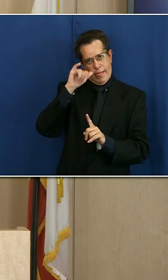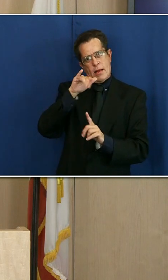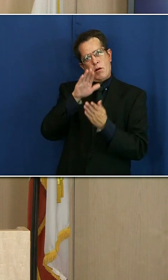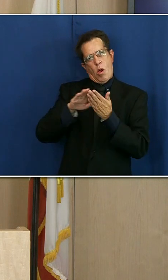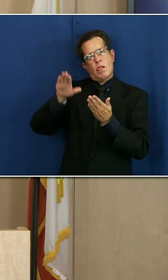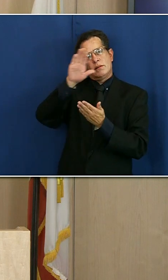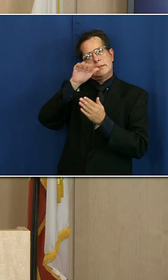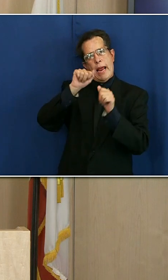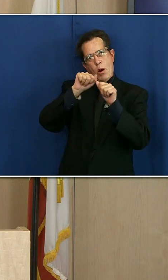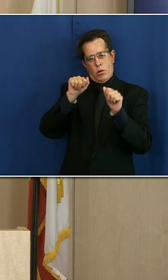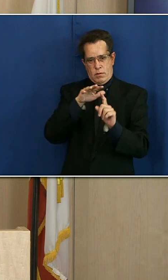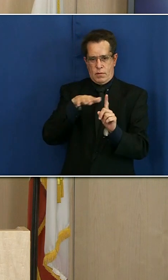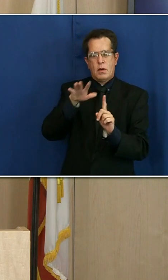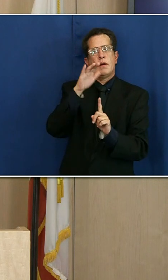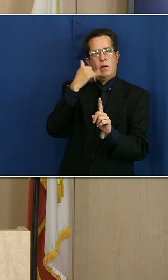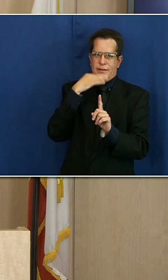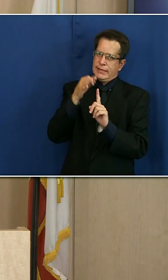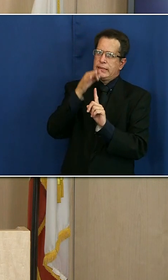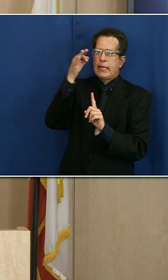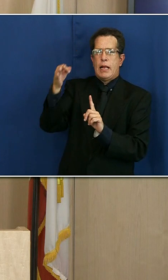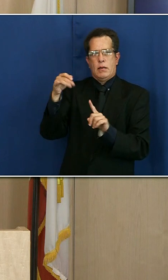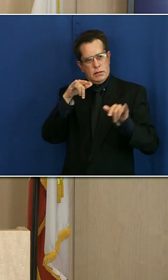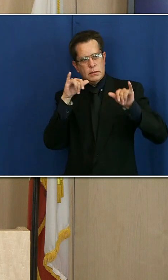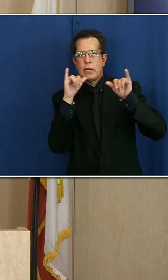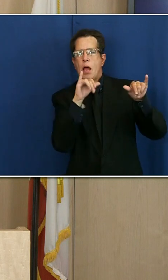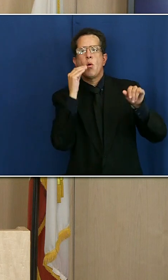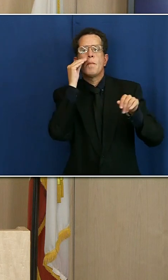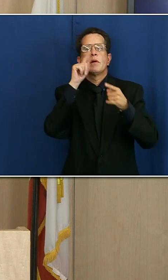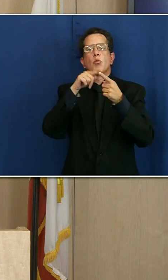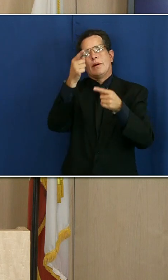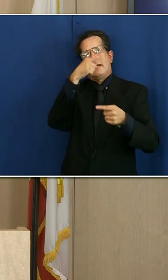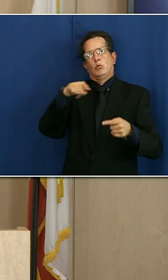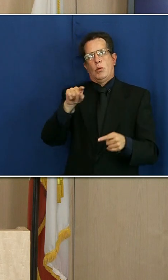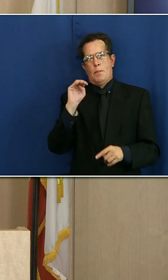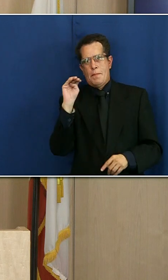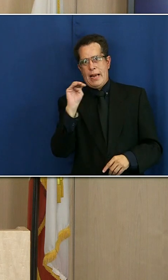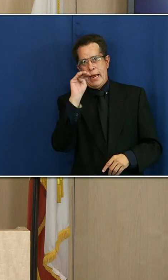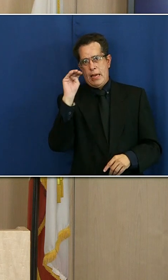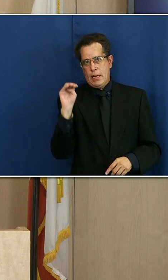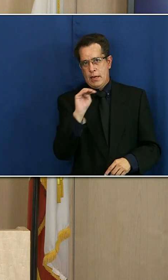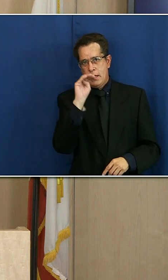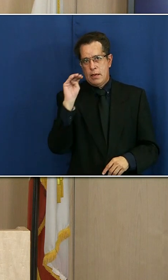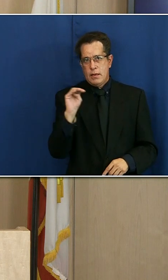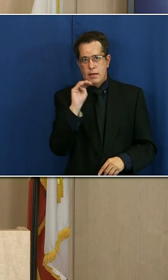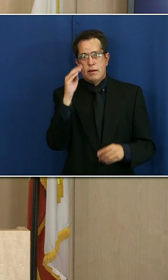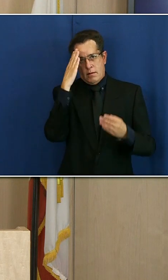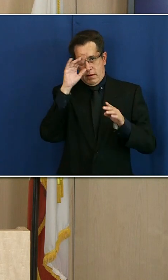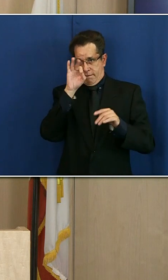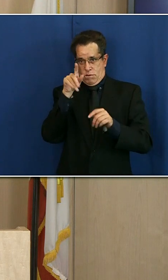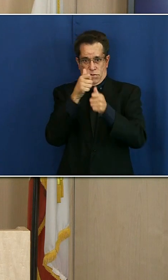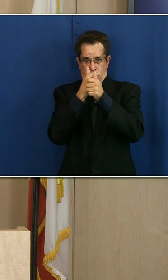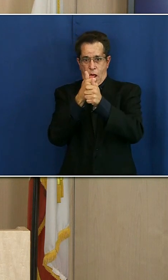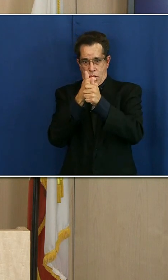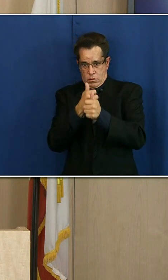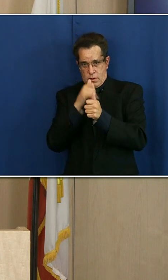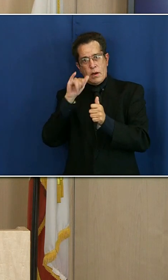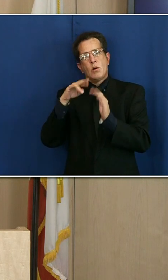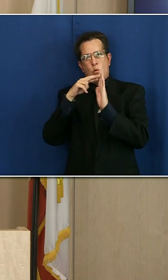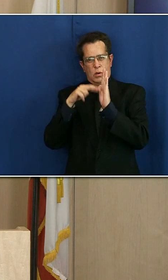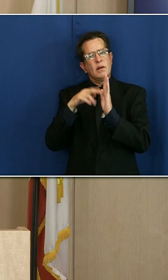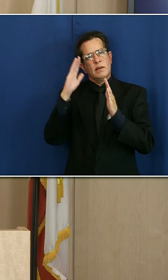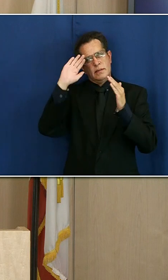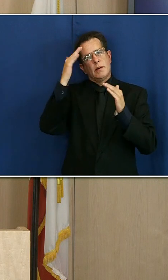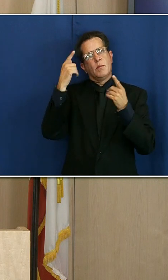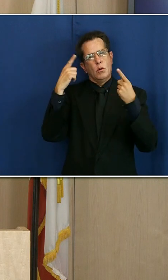that advisory up through next Monday. It's important to know that these different factors are working. If you go into the